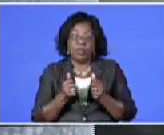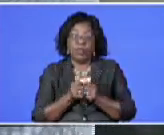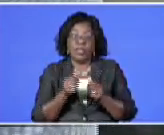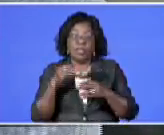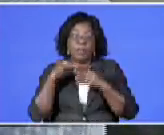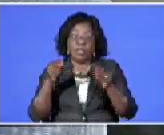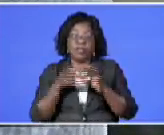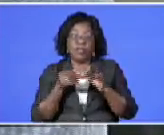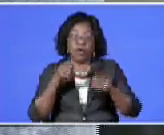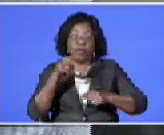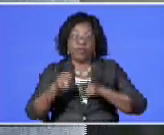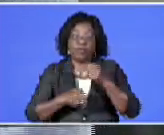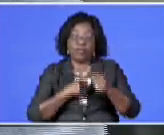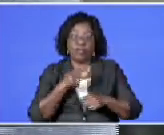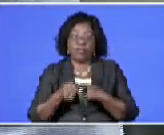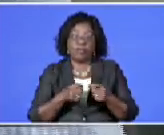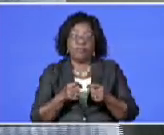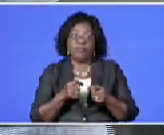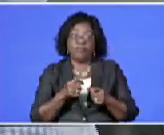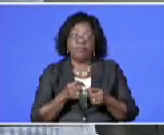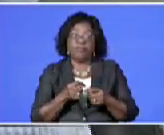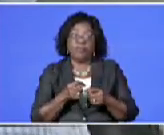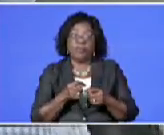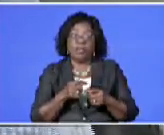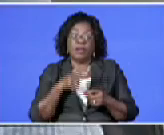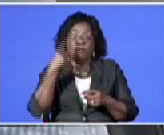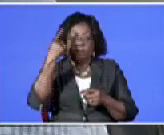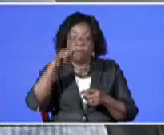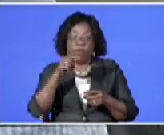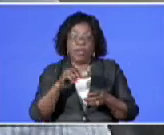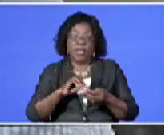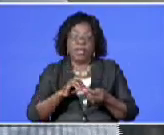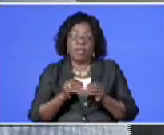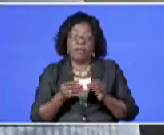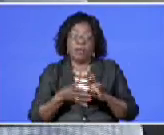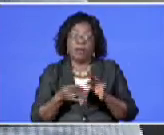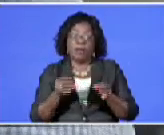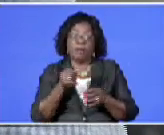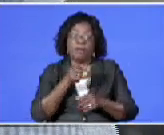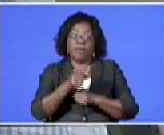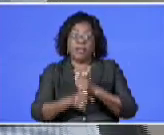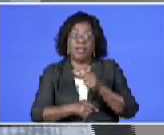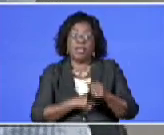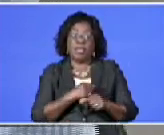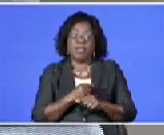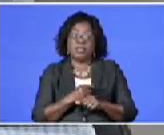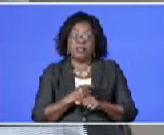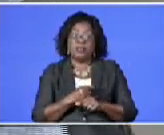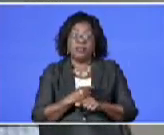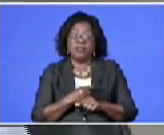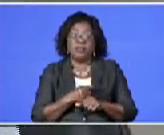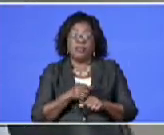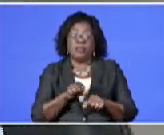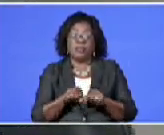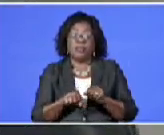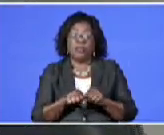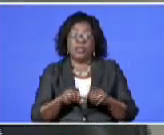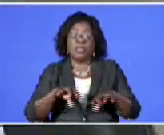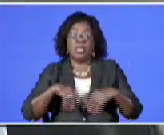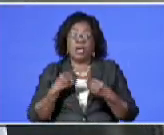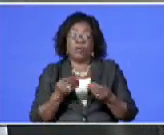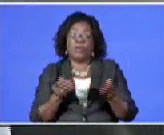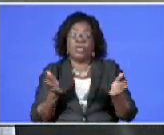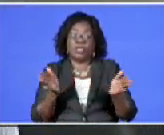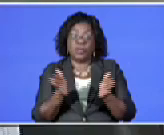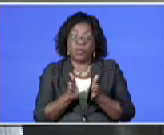Ministry of Tourism and with the Port Department for a number of years. And so our commitment is to help these